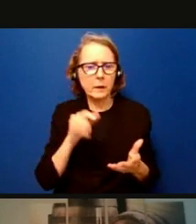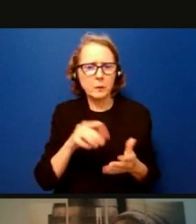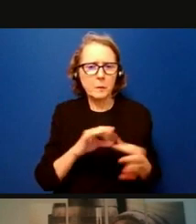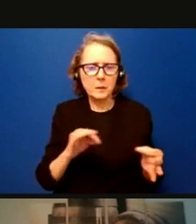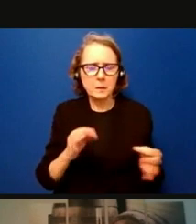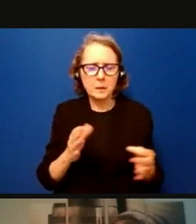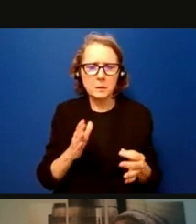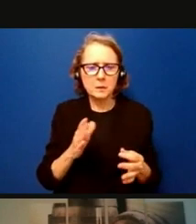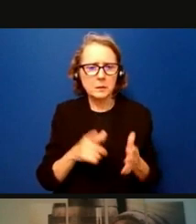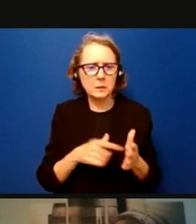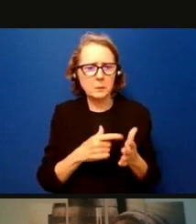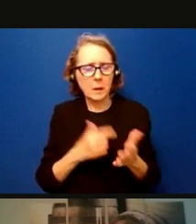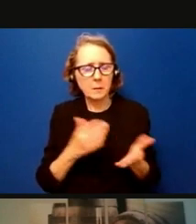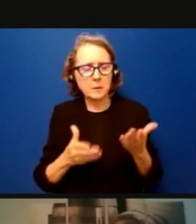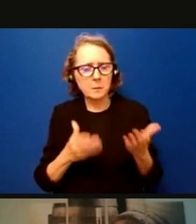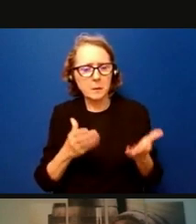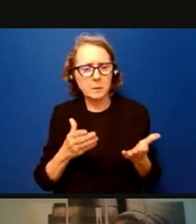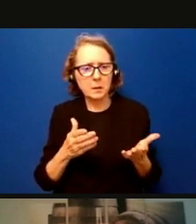sometimes